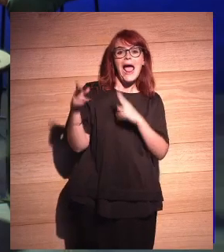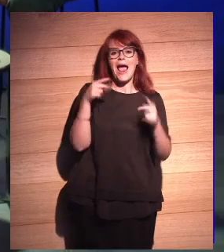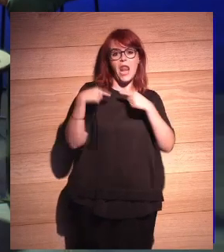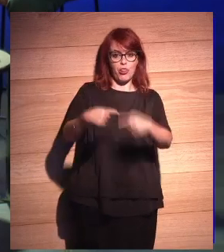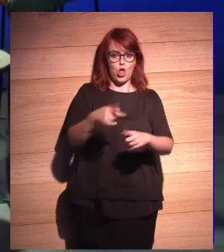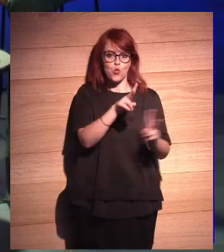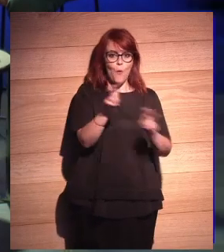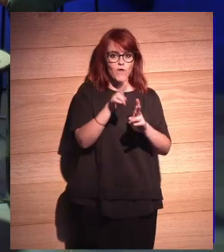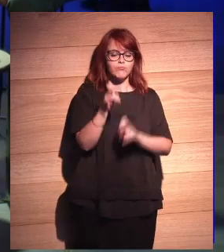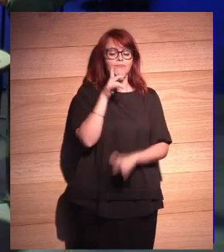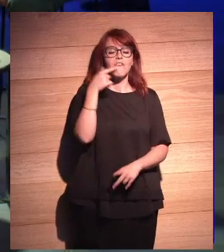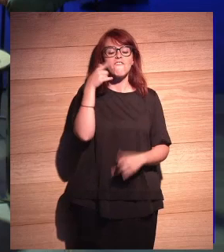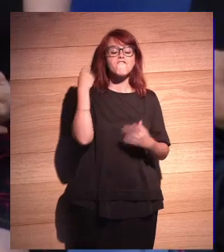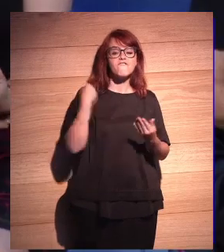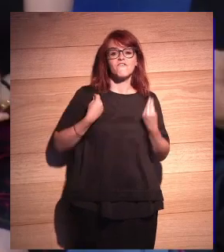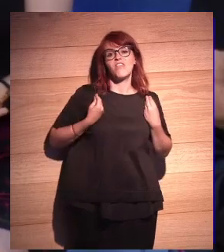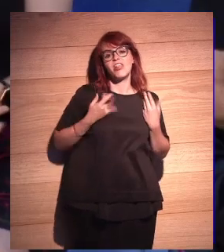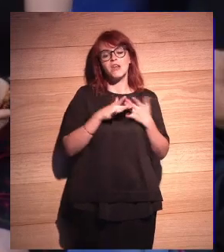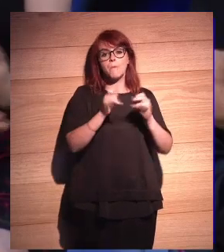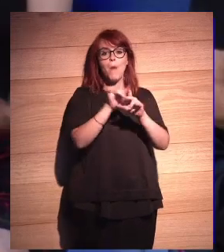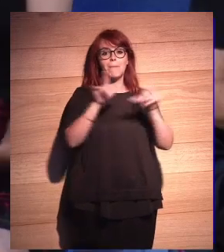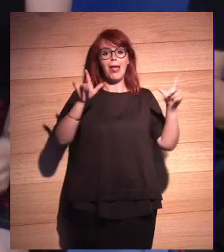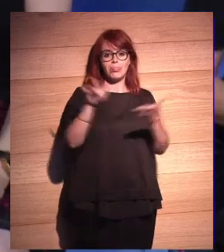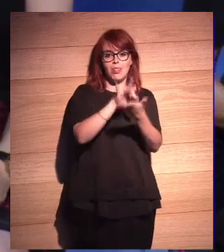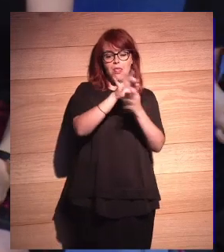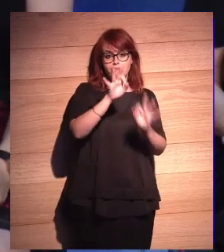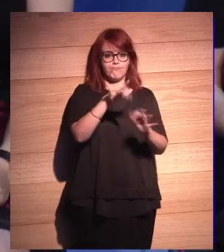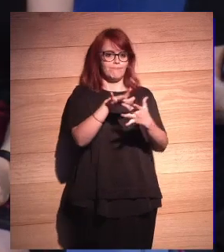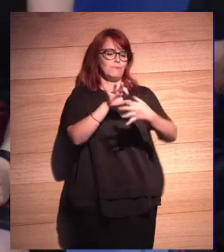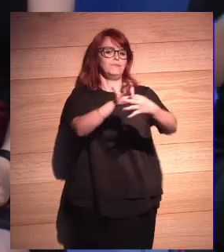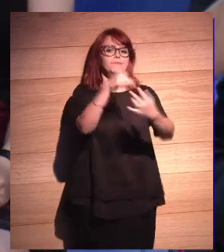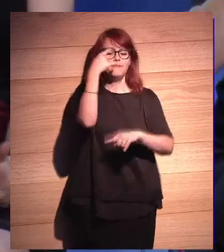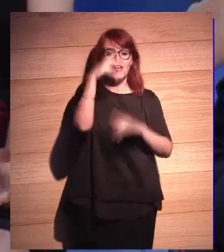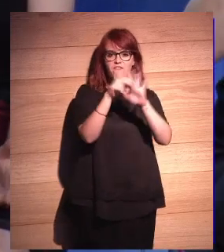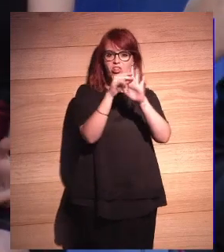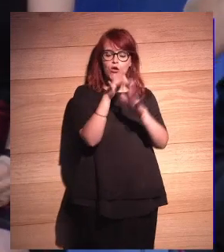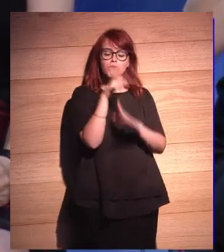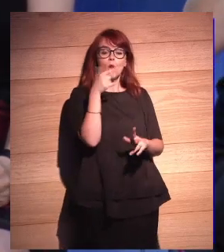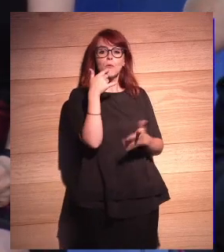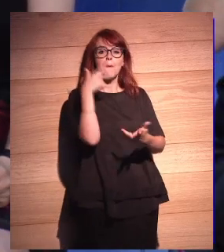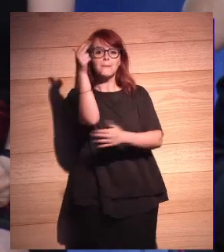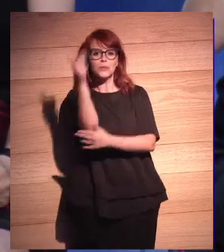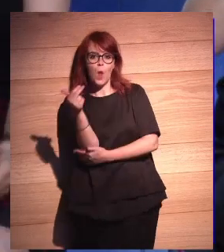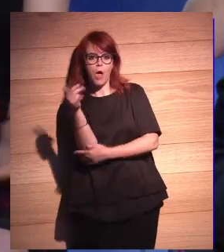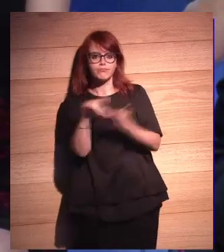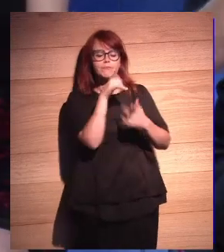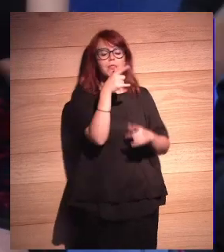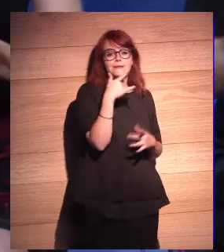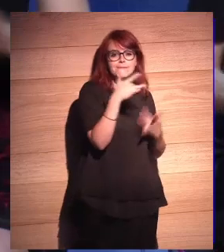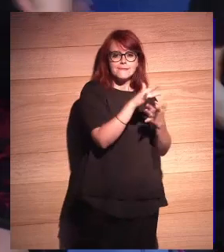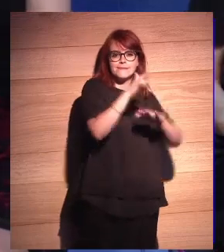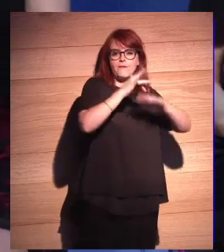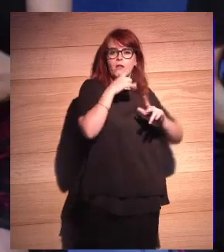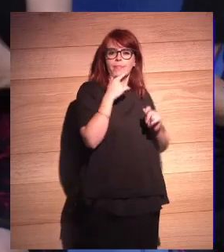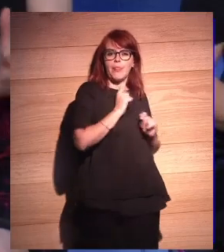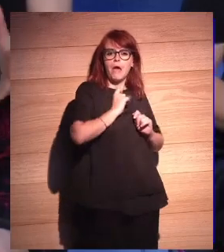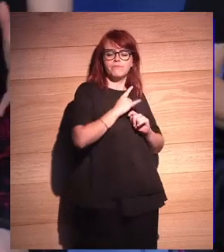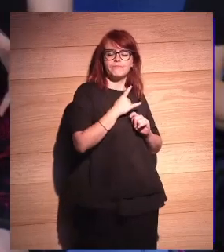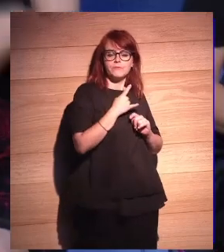make depends on where it's going to be shown. Now, the people are more receptive